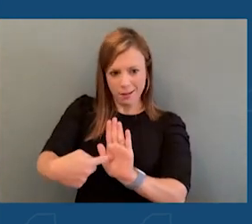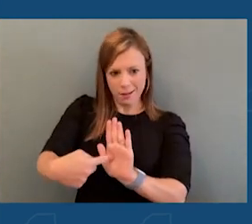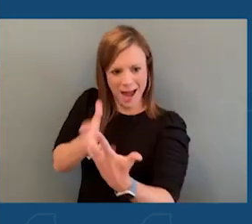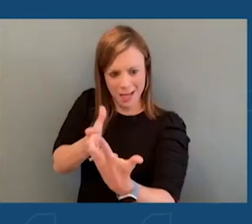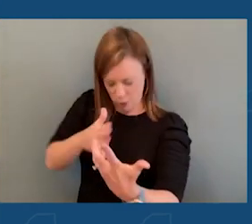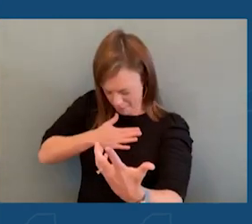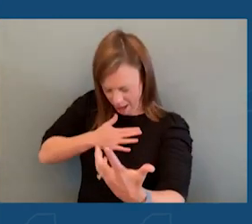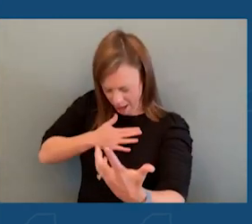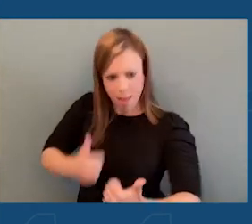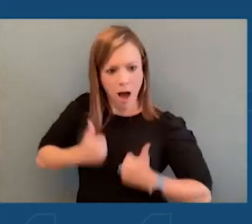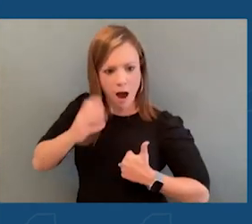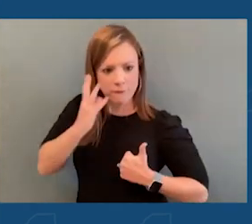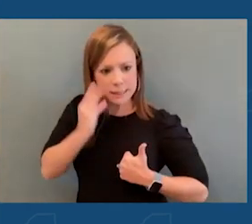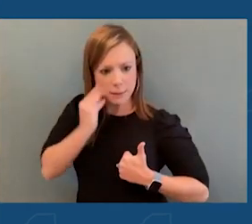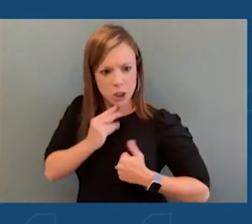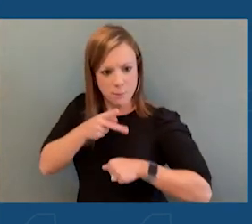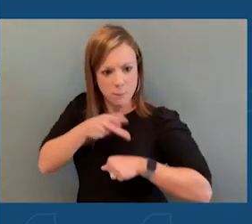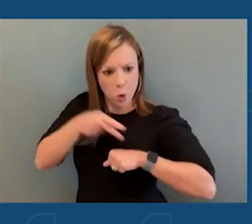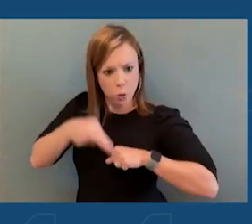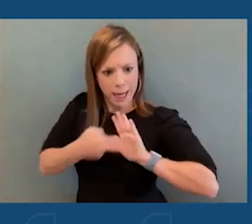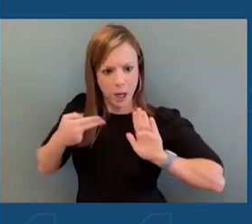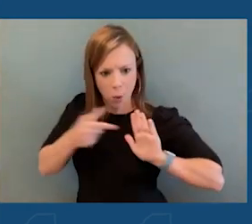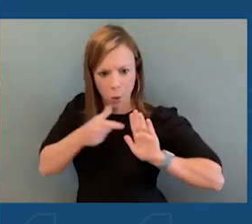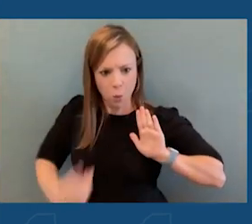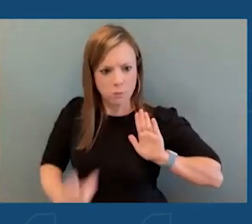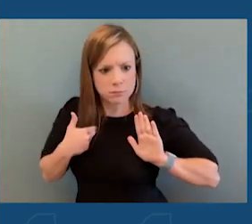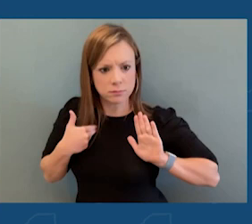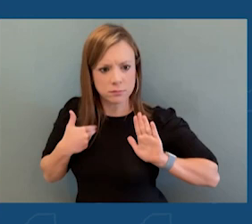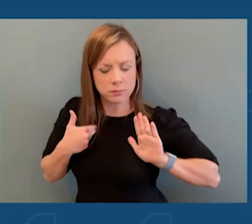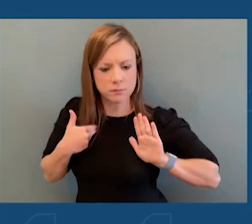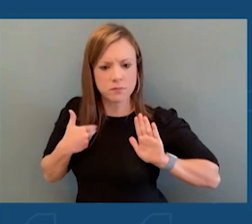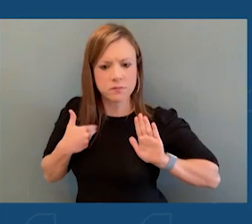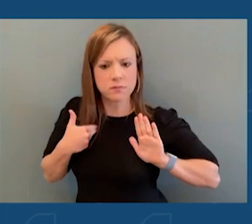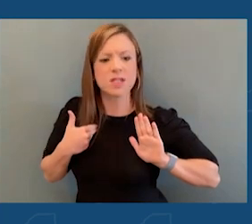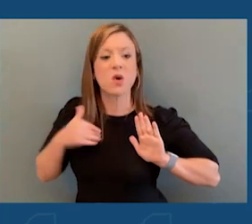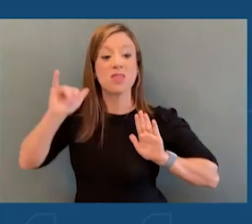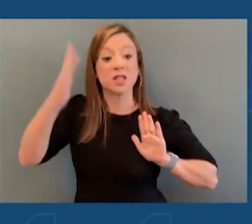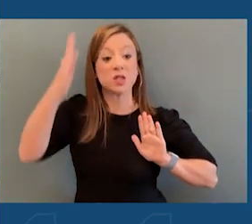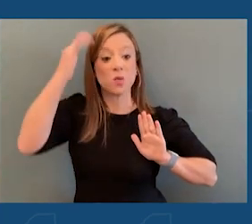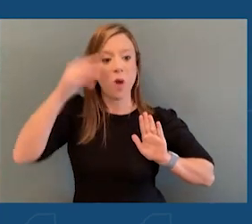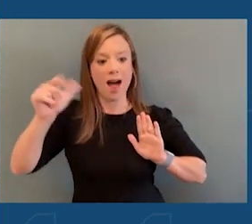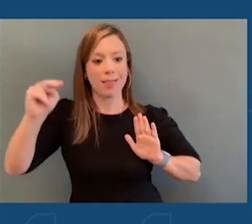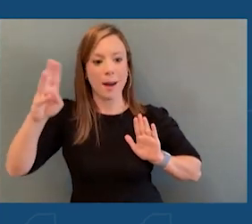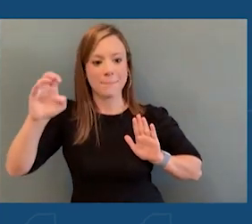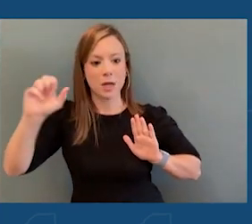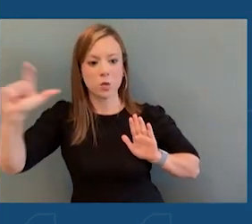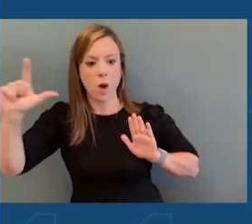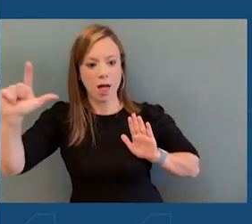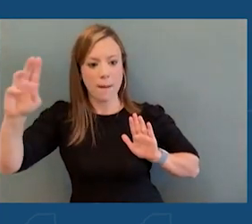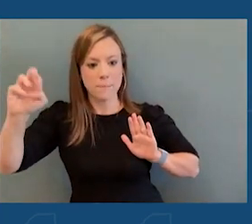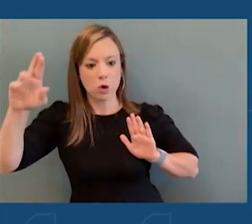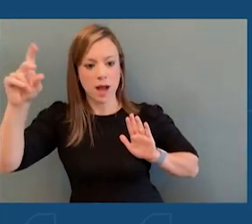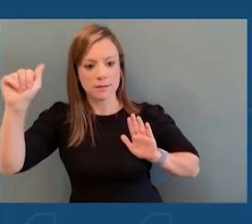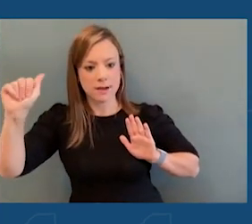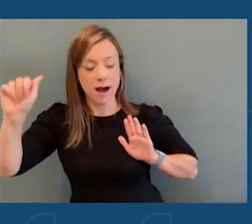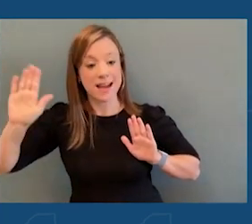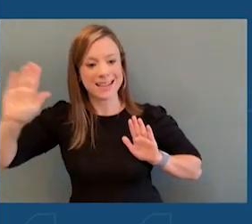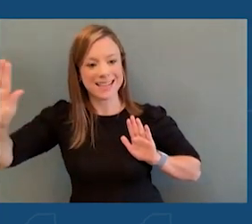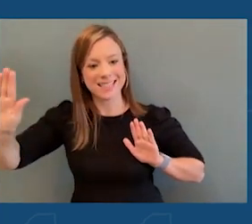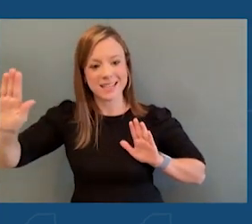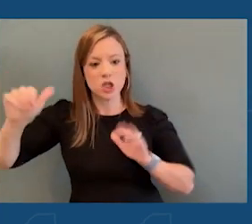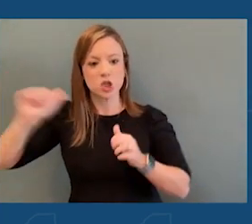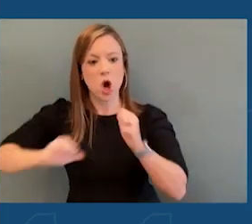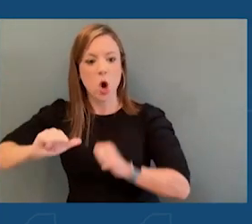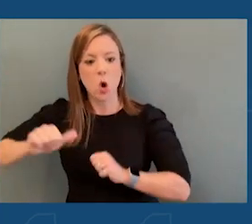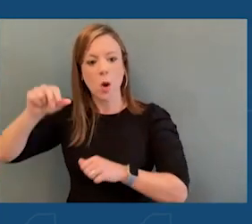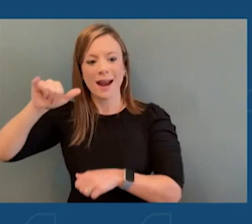That's what made Lin-Manuel's In the Heights such a towering achievement. It really was the first time someone says that